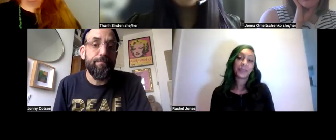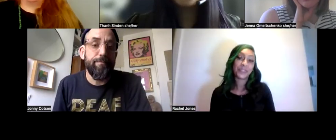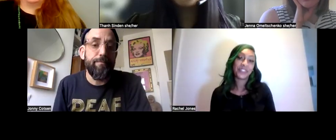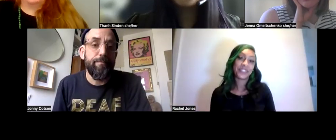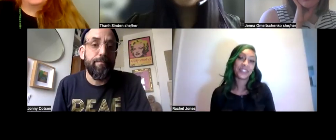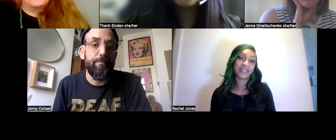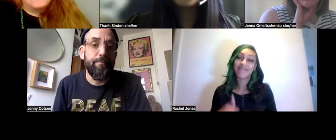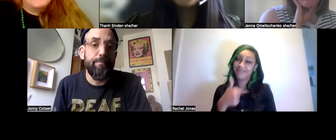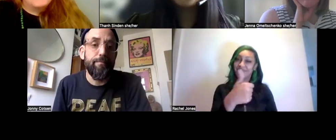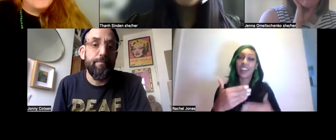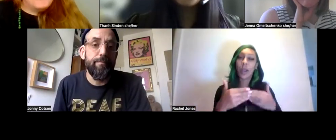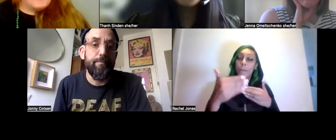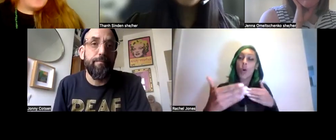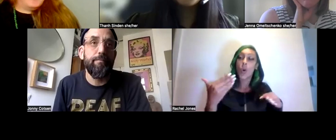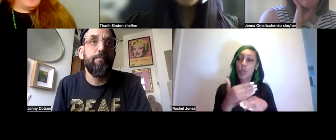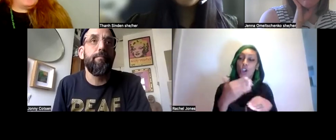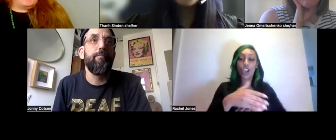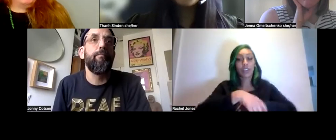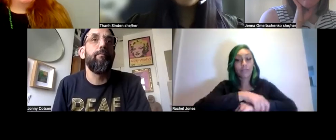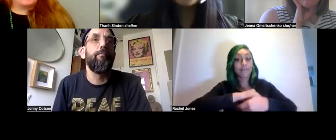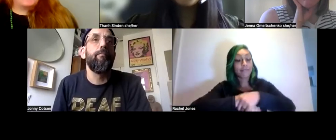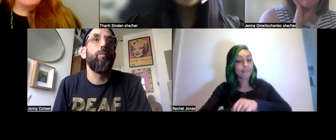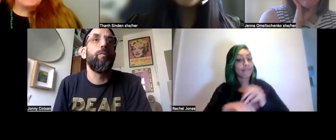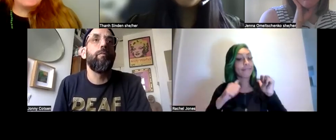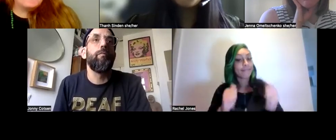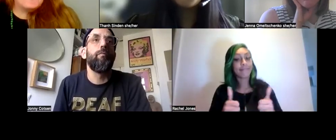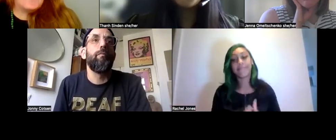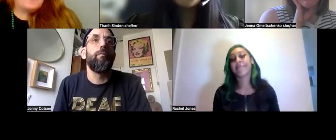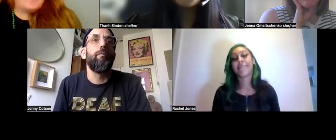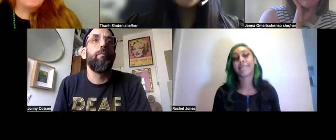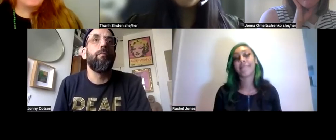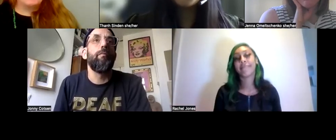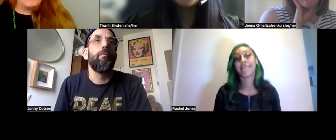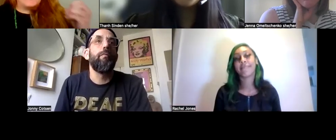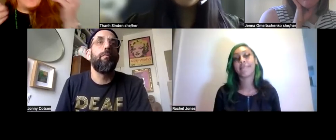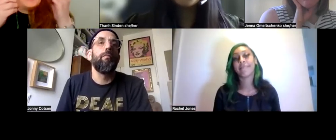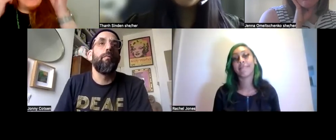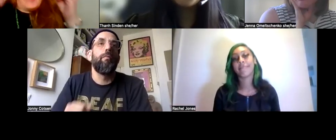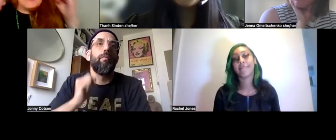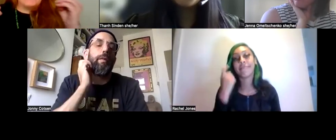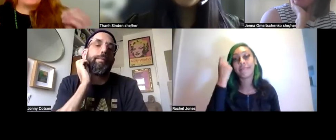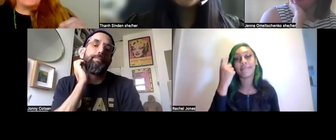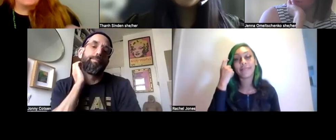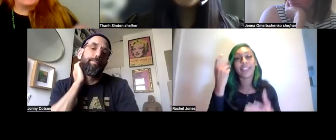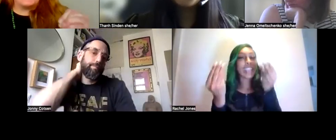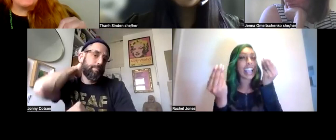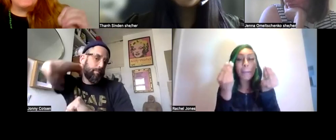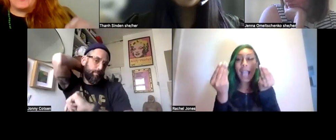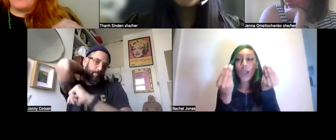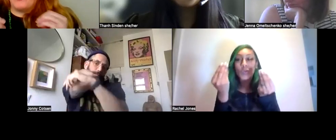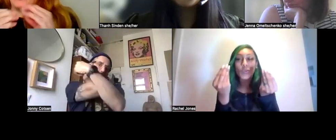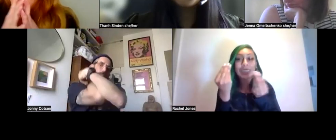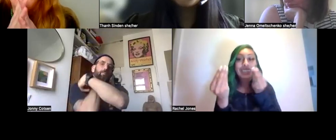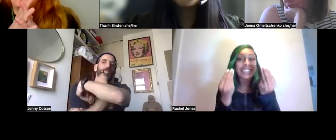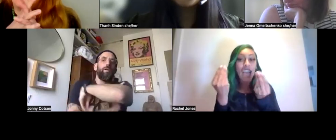More work to be done. Well, on that note then, just thinking about some really kind of tangible things that we can be